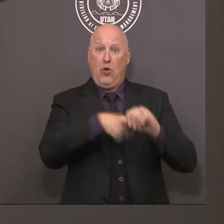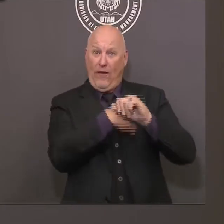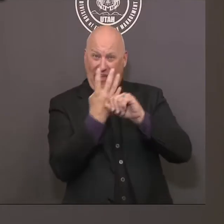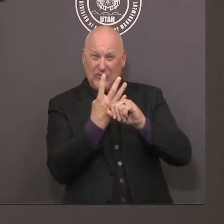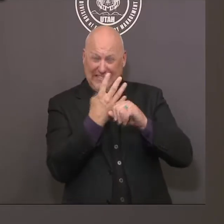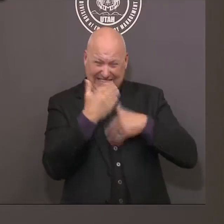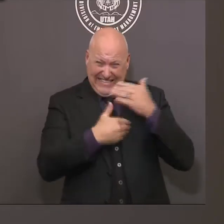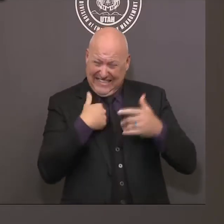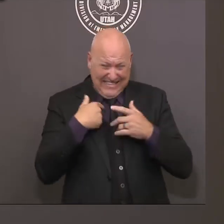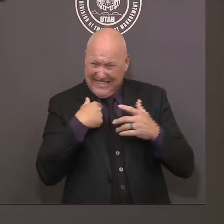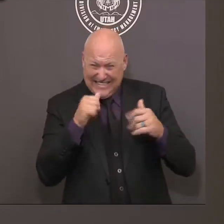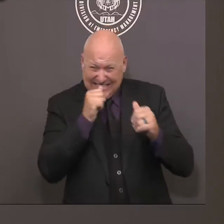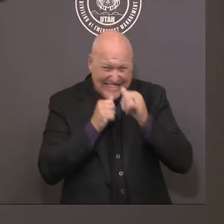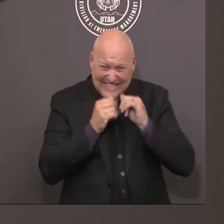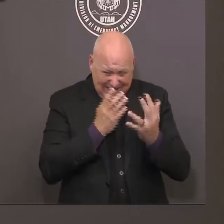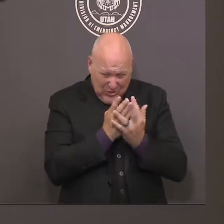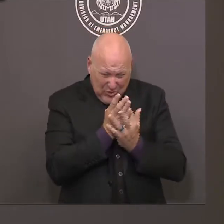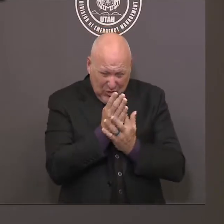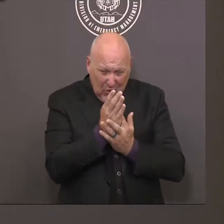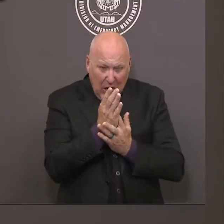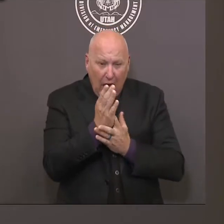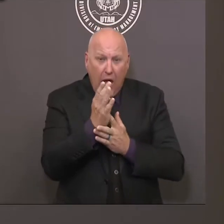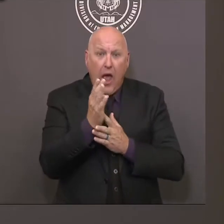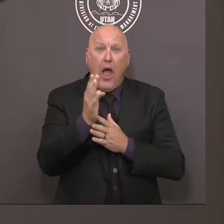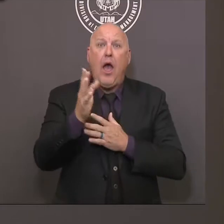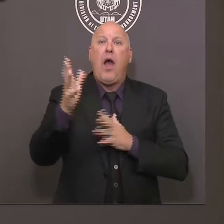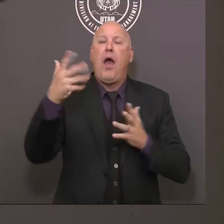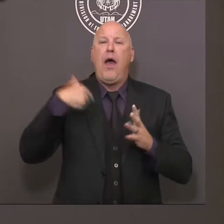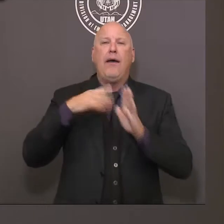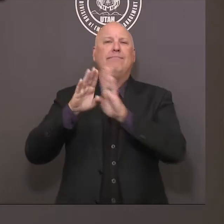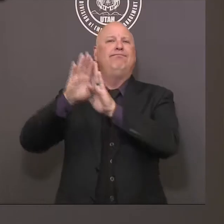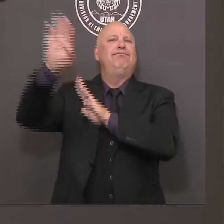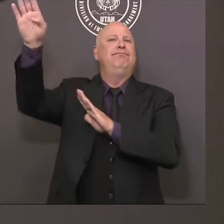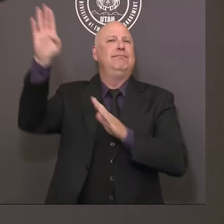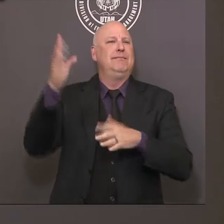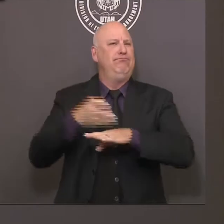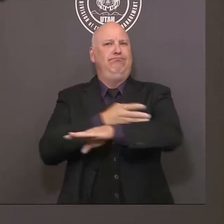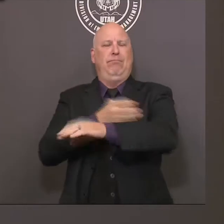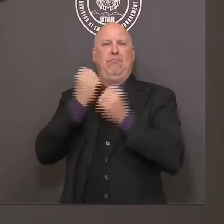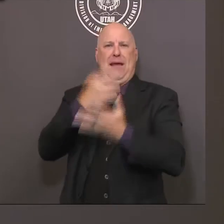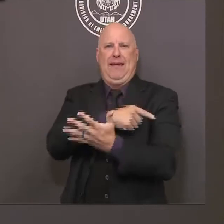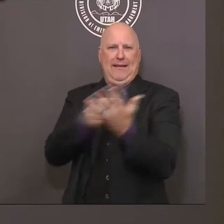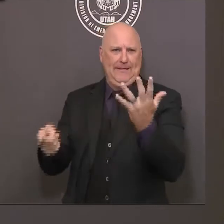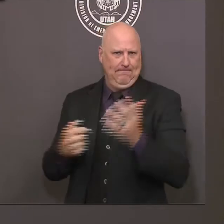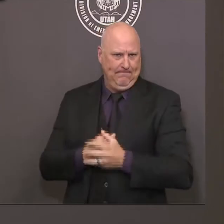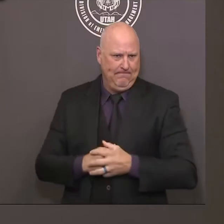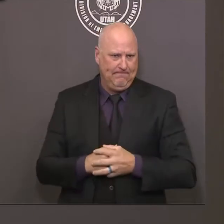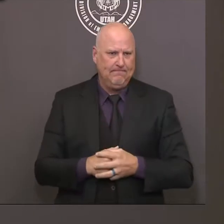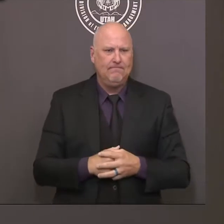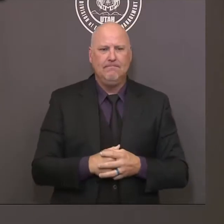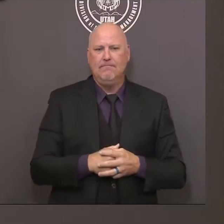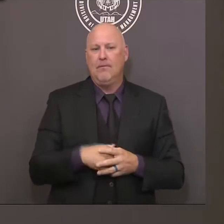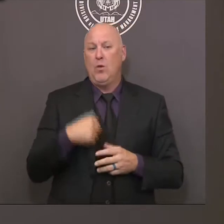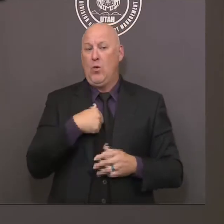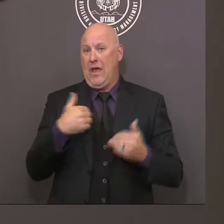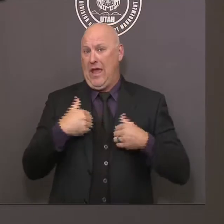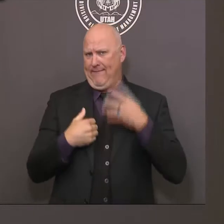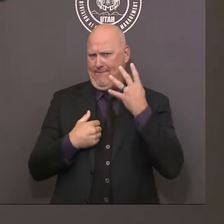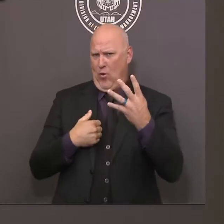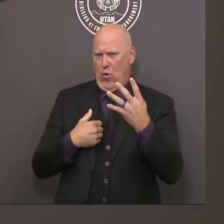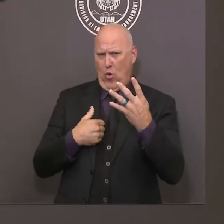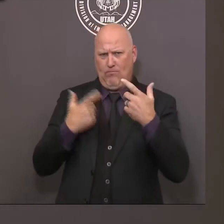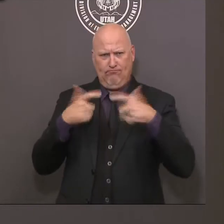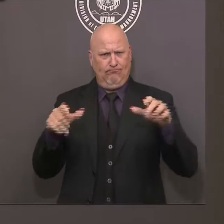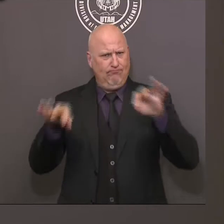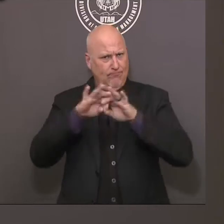4 major actions. 1, make strategic investments in short-term training programs designed to meet the immediate needs of key